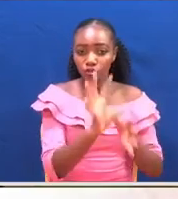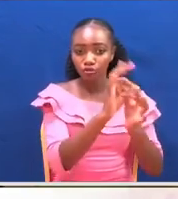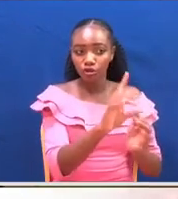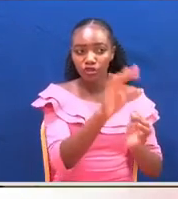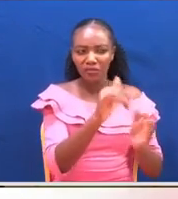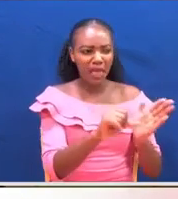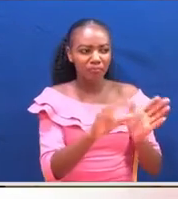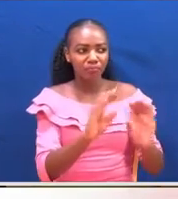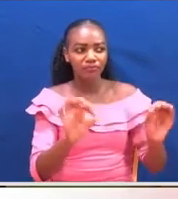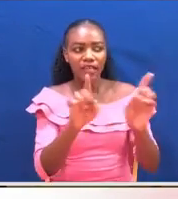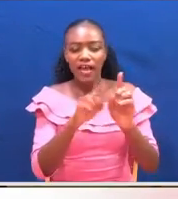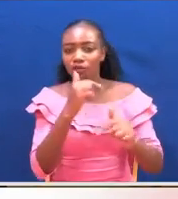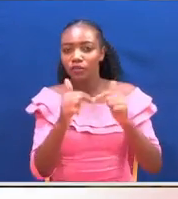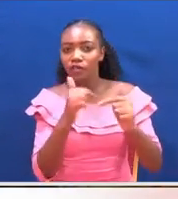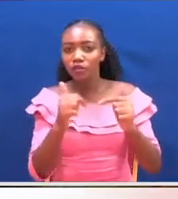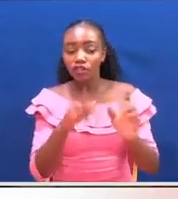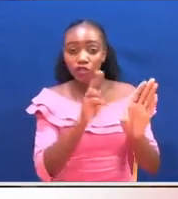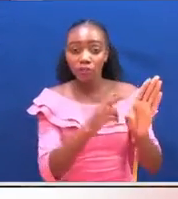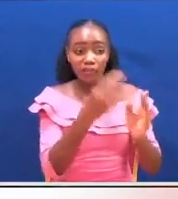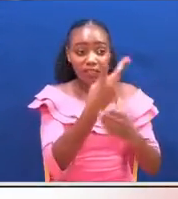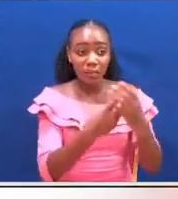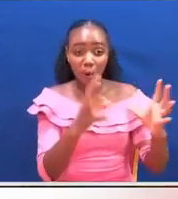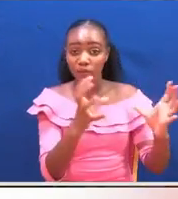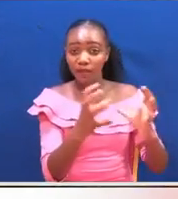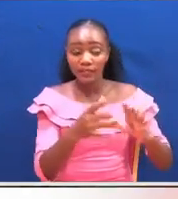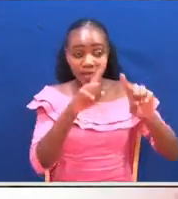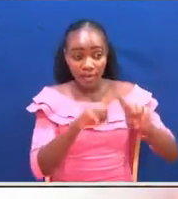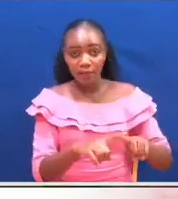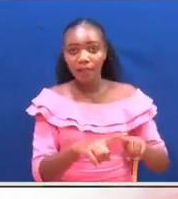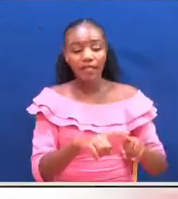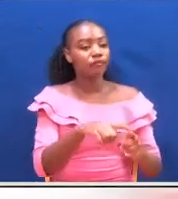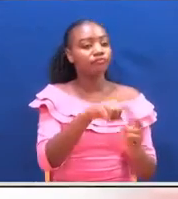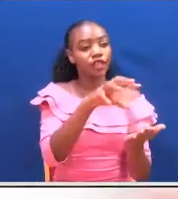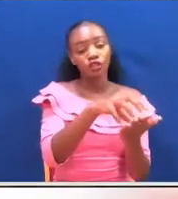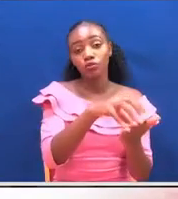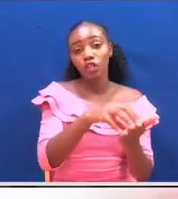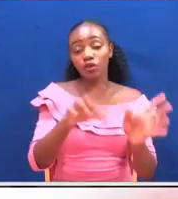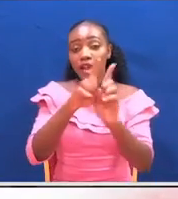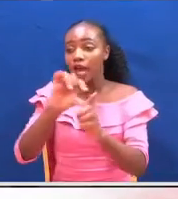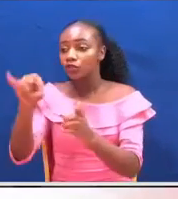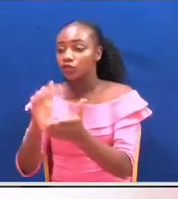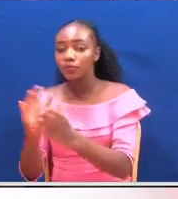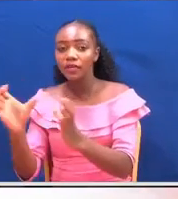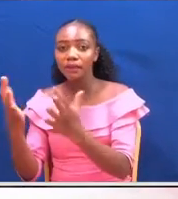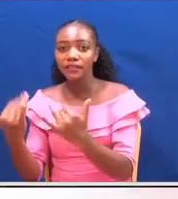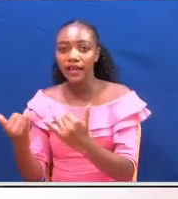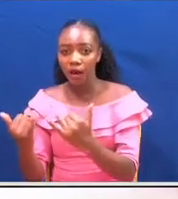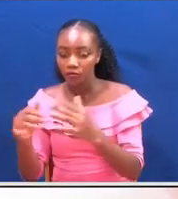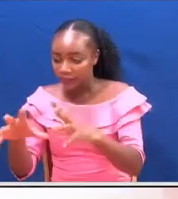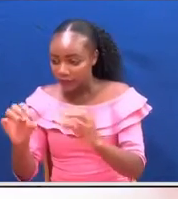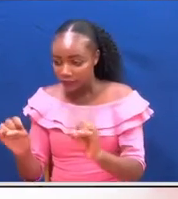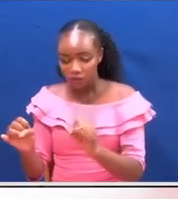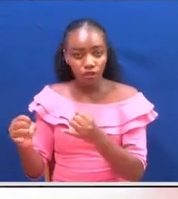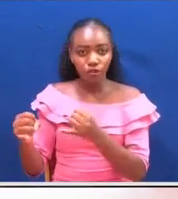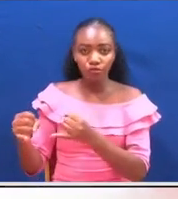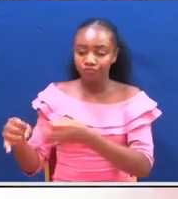both ODM and UDA political outfits depending on the occasion. Jubilee Party has taken a new direction in